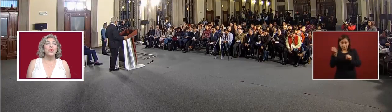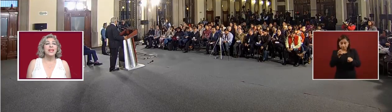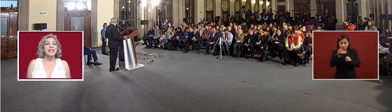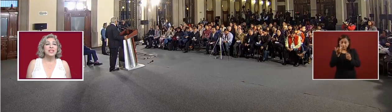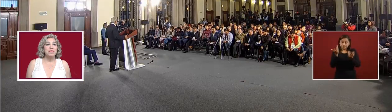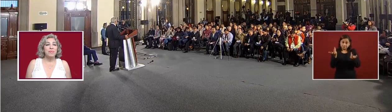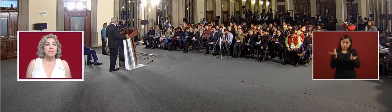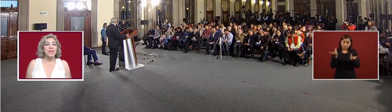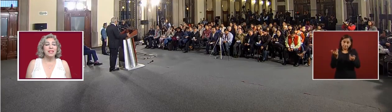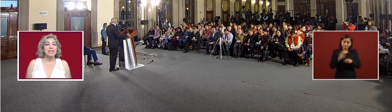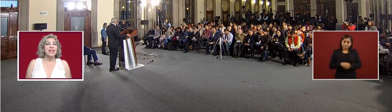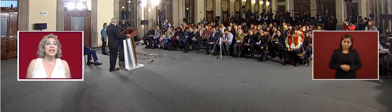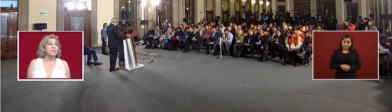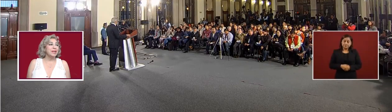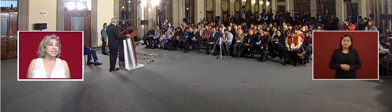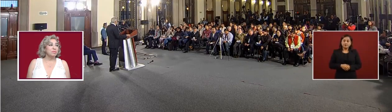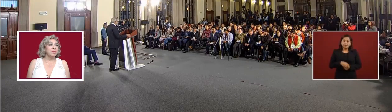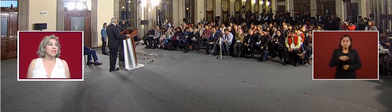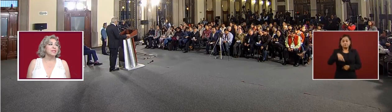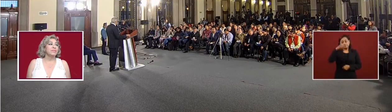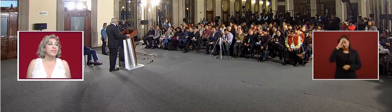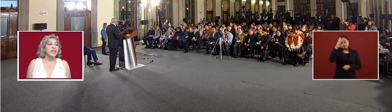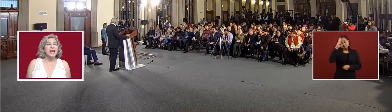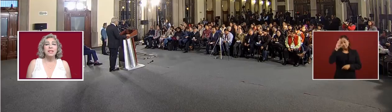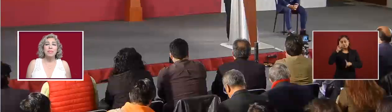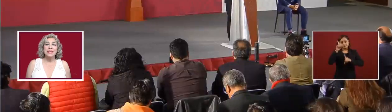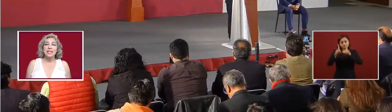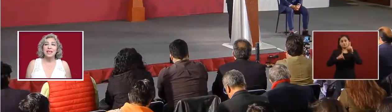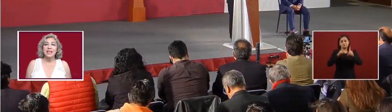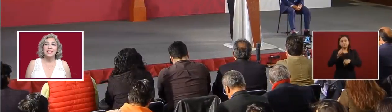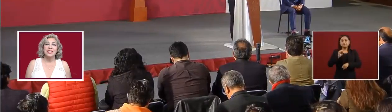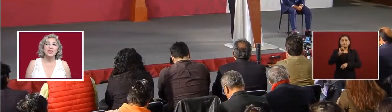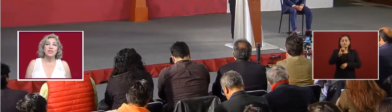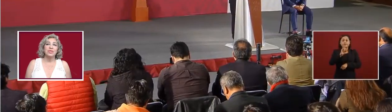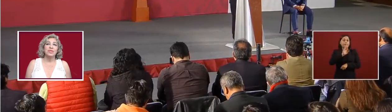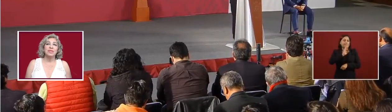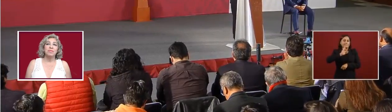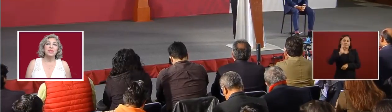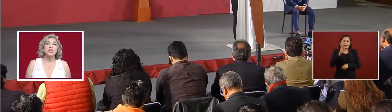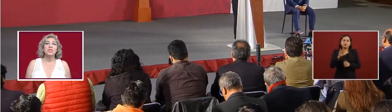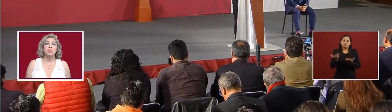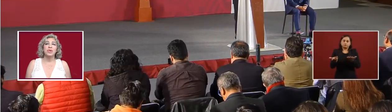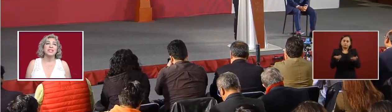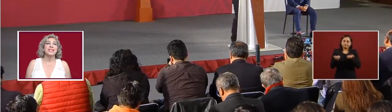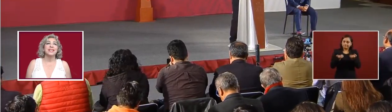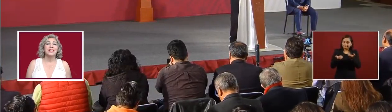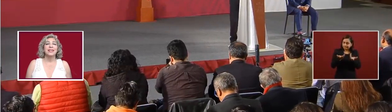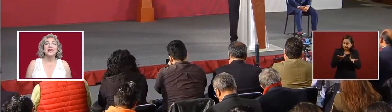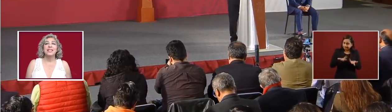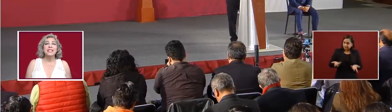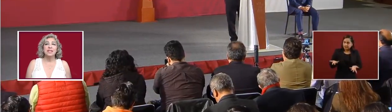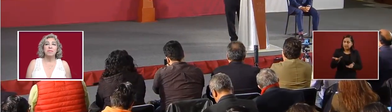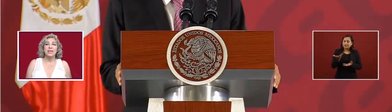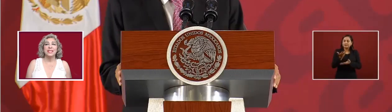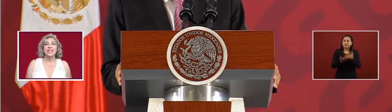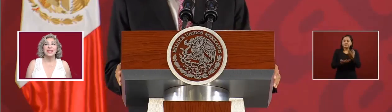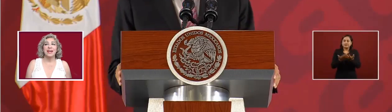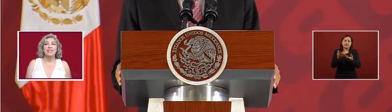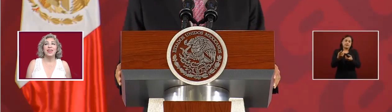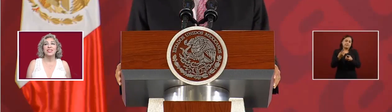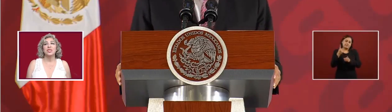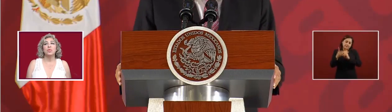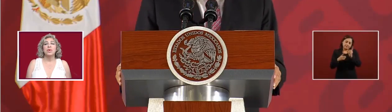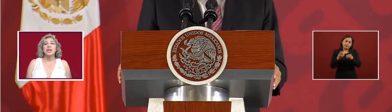we need to be thinking about sports. And the best thing is to do sports. That's the best